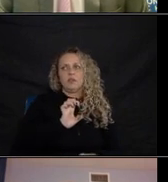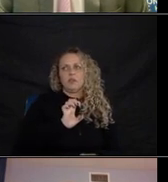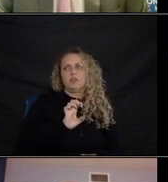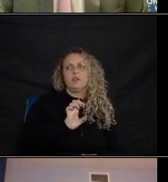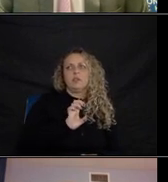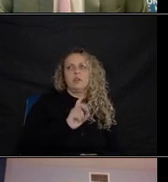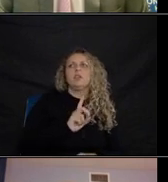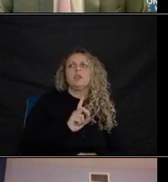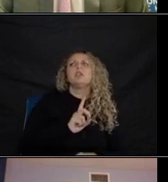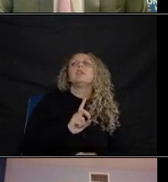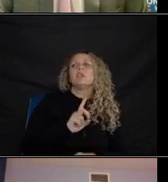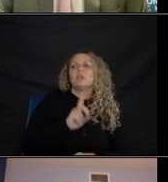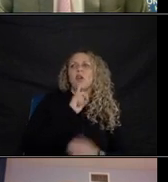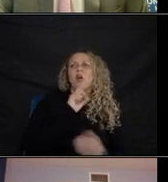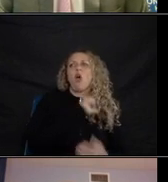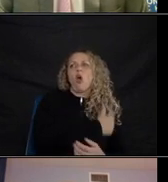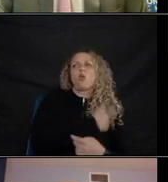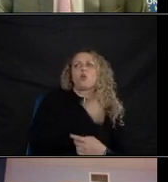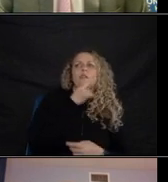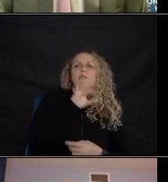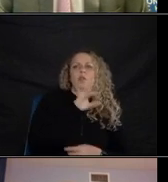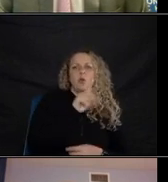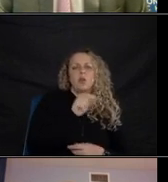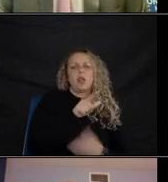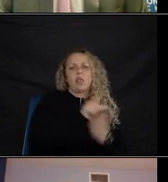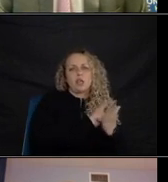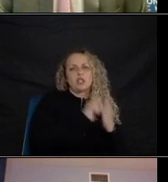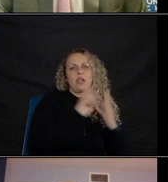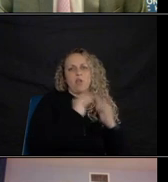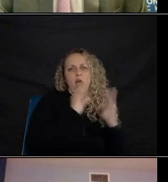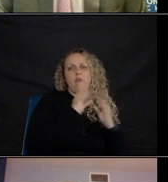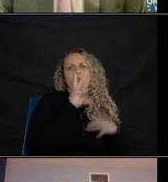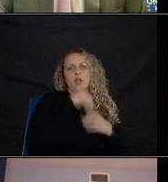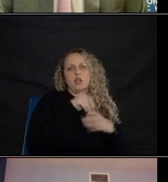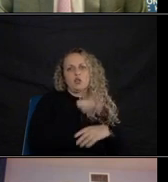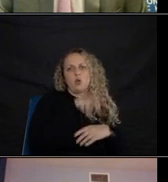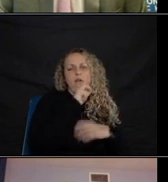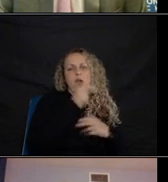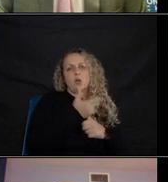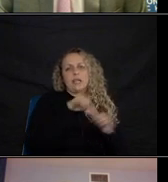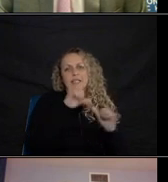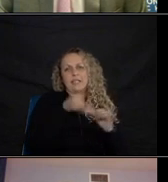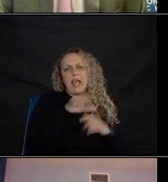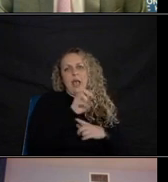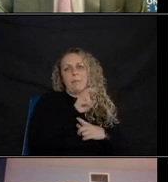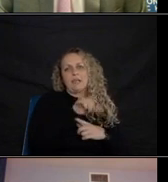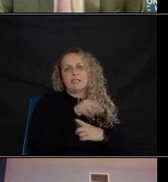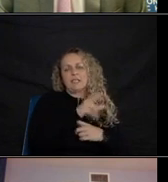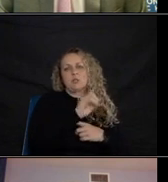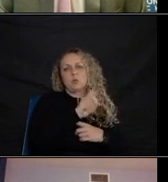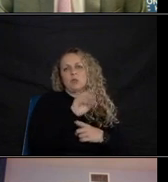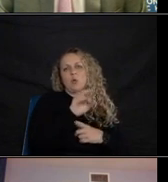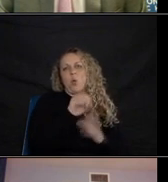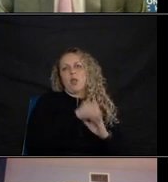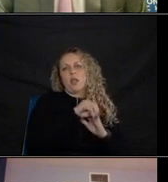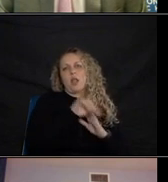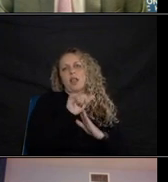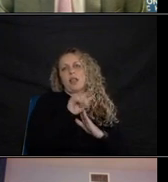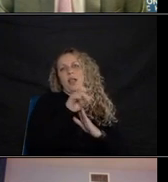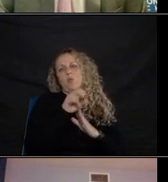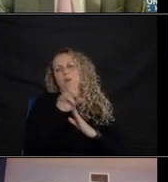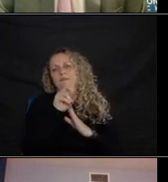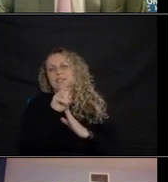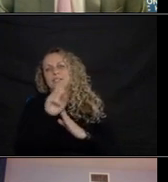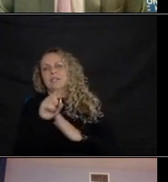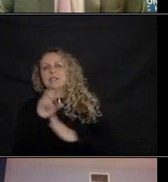authorize the City Commission to attend the Florida League of Cities Legislative Conference, including travel and hotel stay at the Embassy Suites Orlando, Lake Buena Vista, South